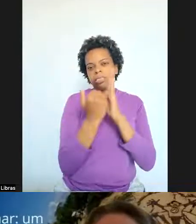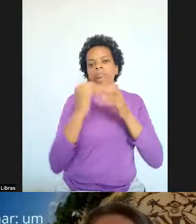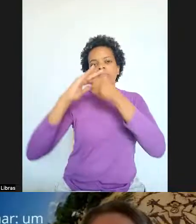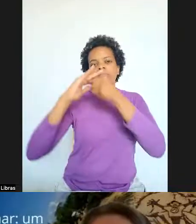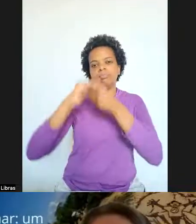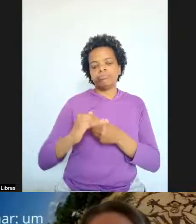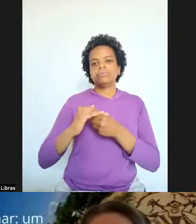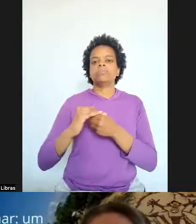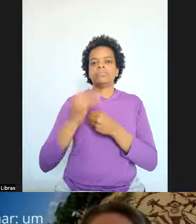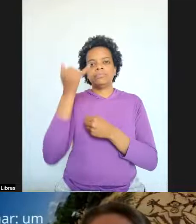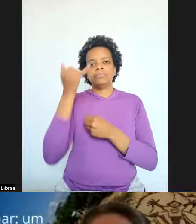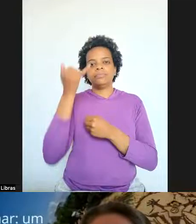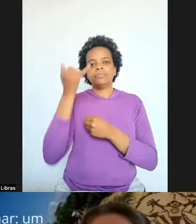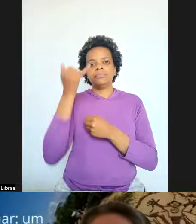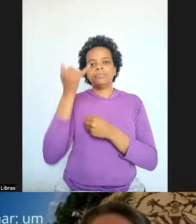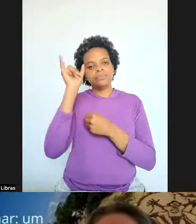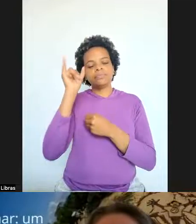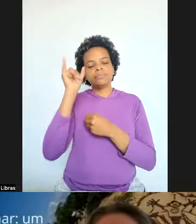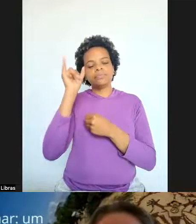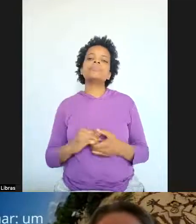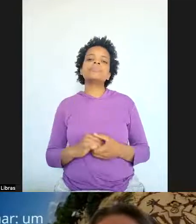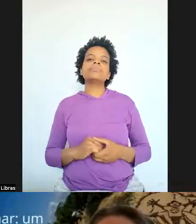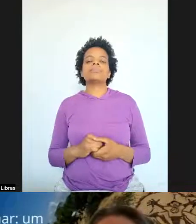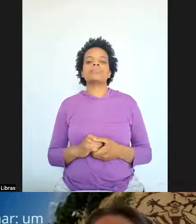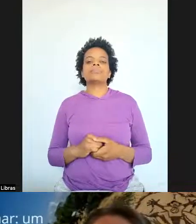like gender equality, decent work, and reduced inequalities.